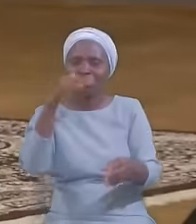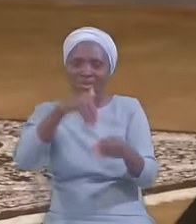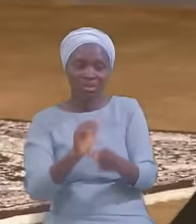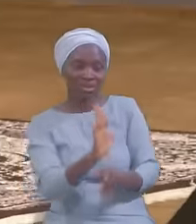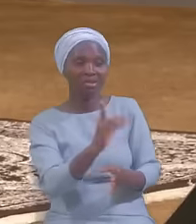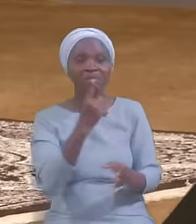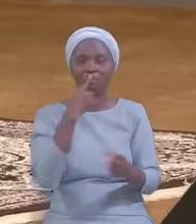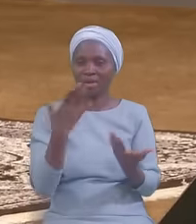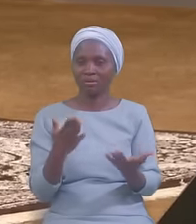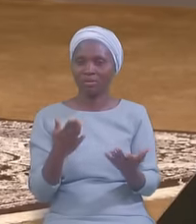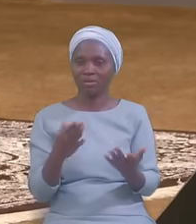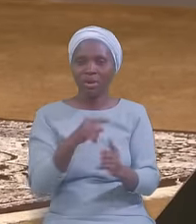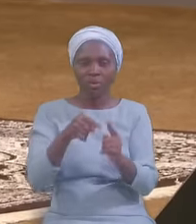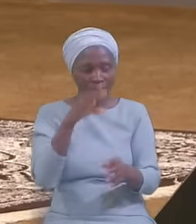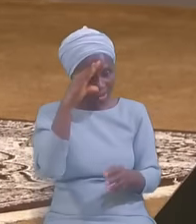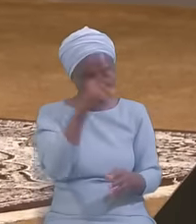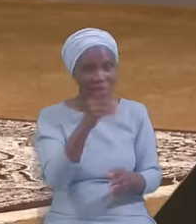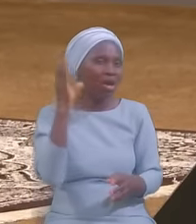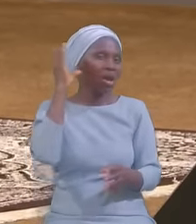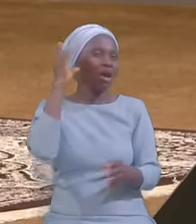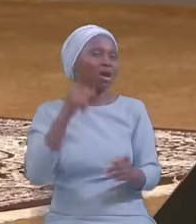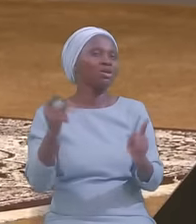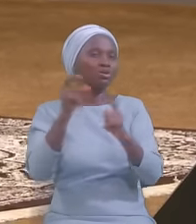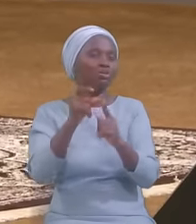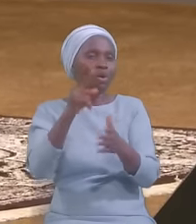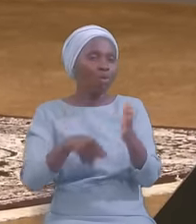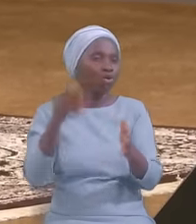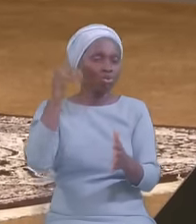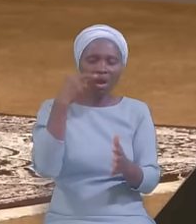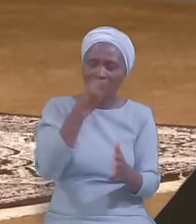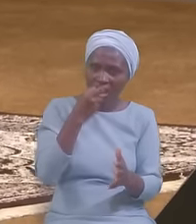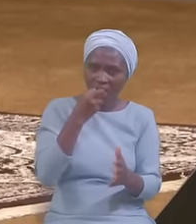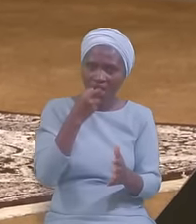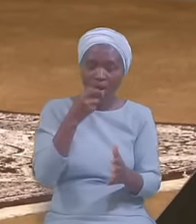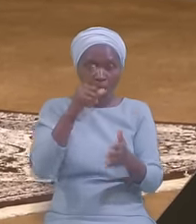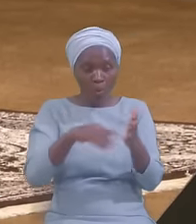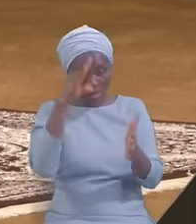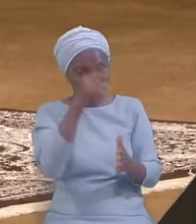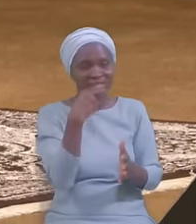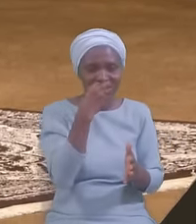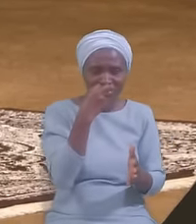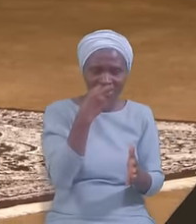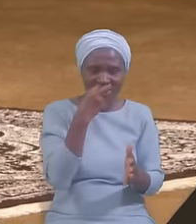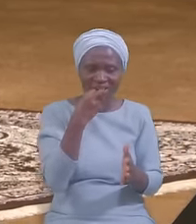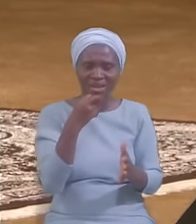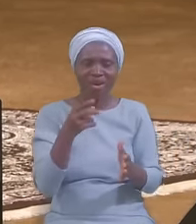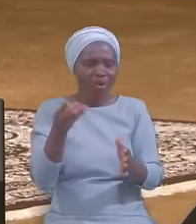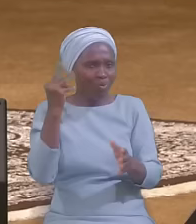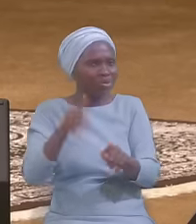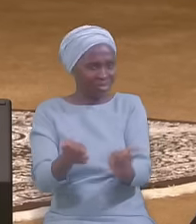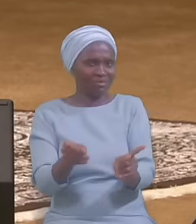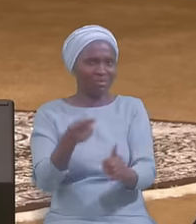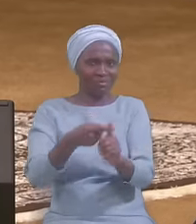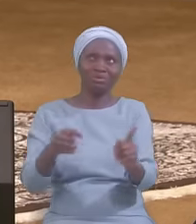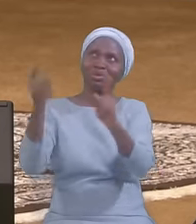mouth. When he heard the word, what he was speaking out was different from the word. But now